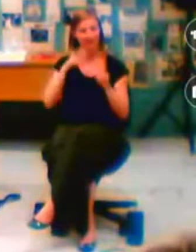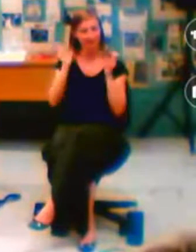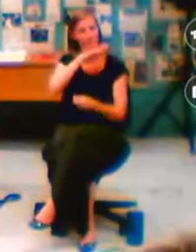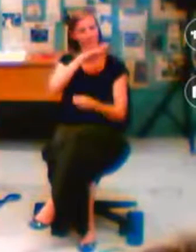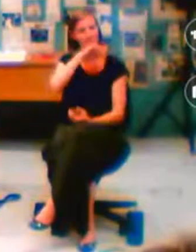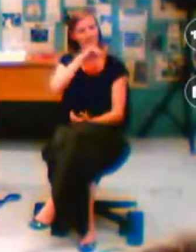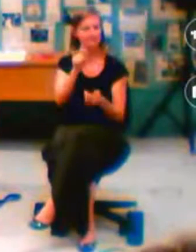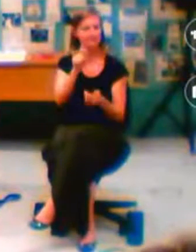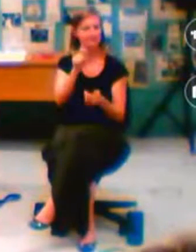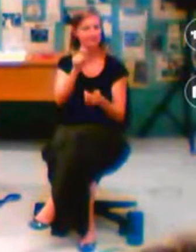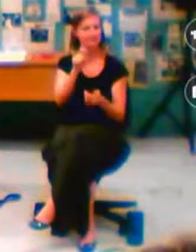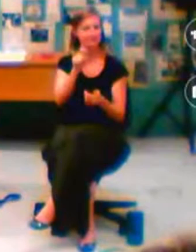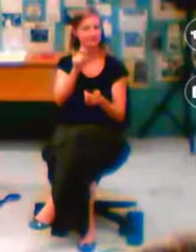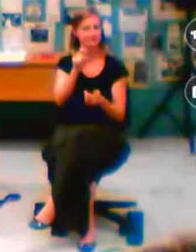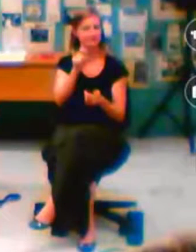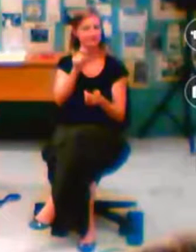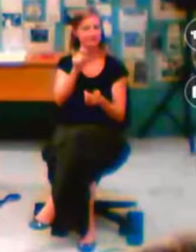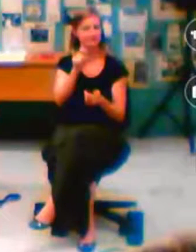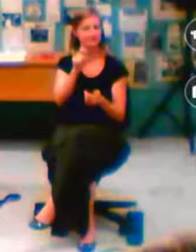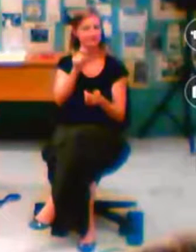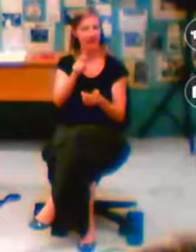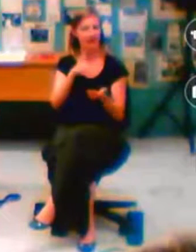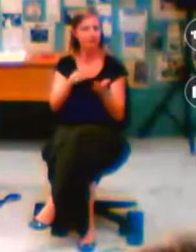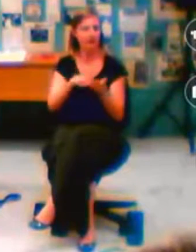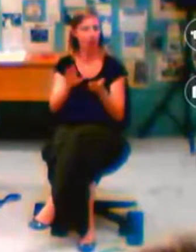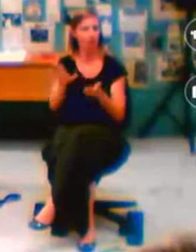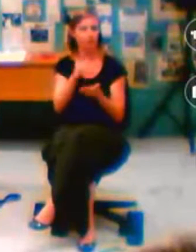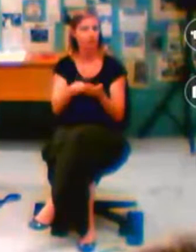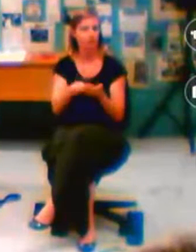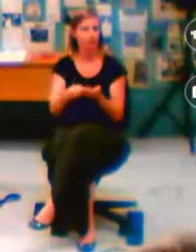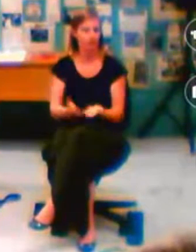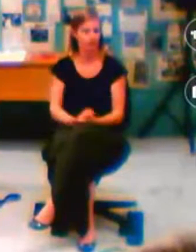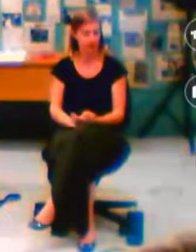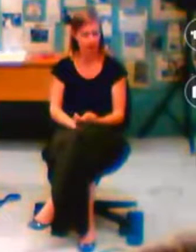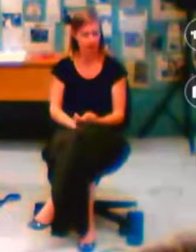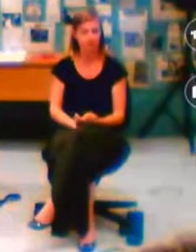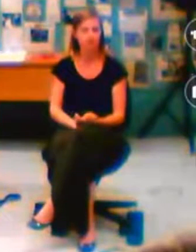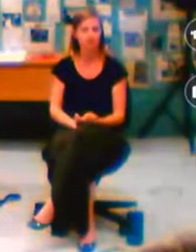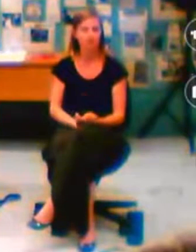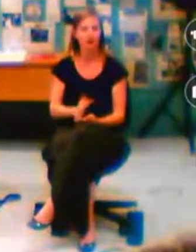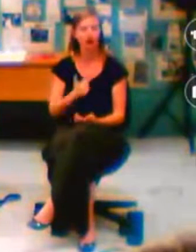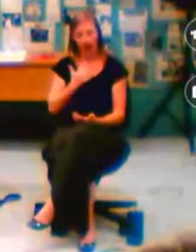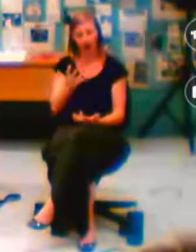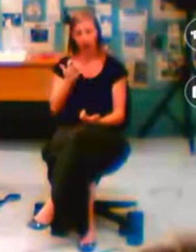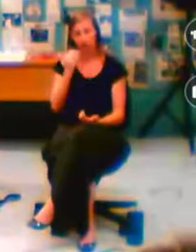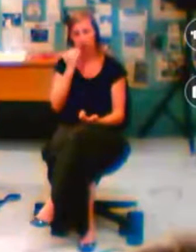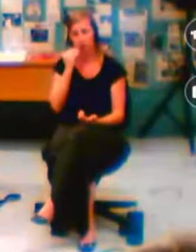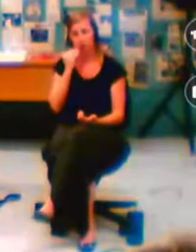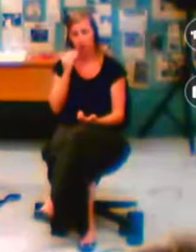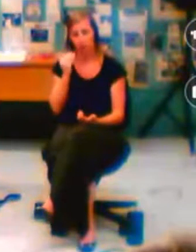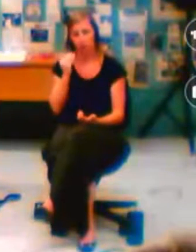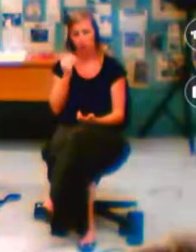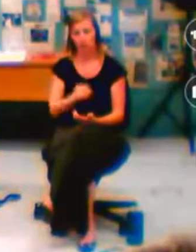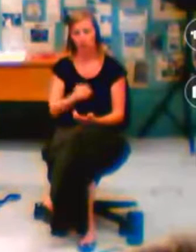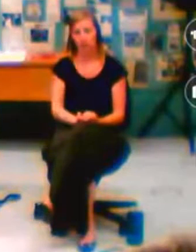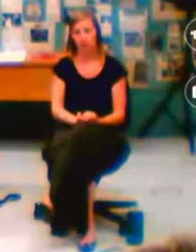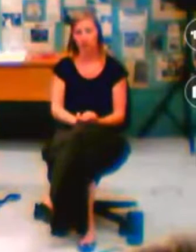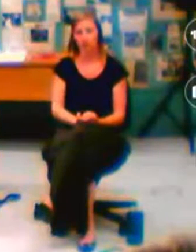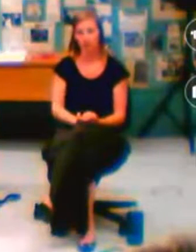this might happen. And I have Medicaid and Medicare, and I remember being referred to as a